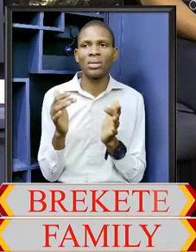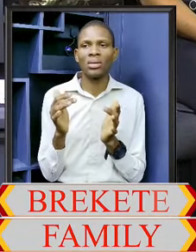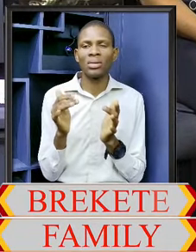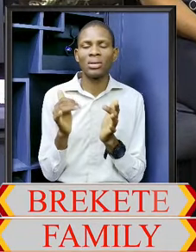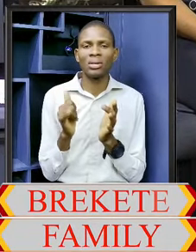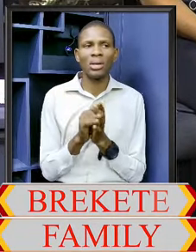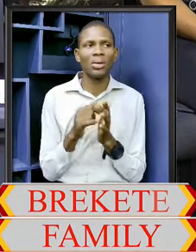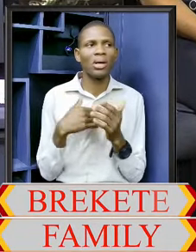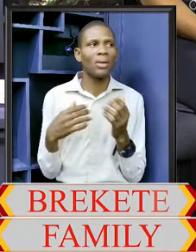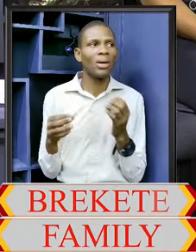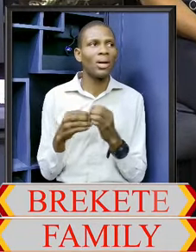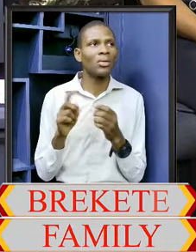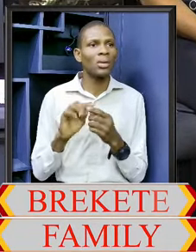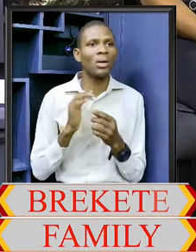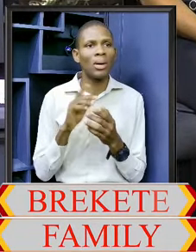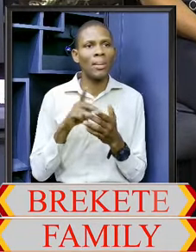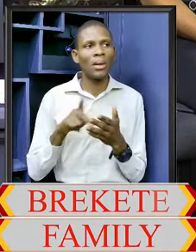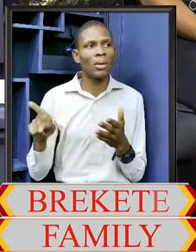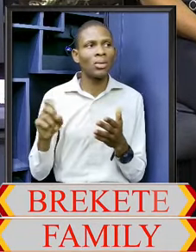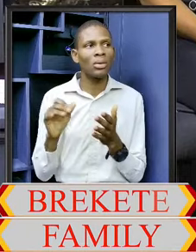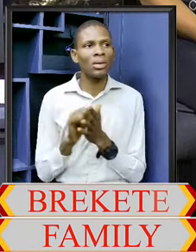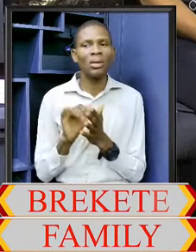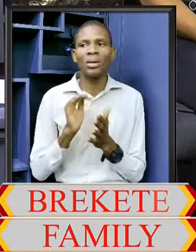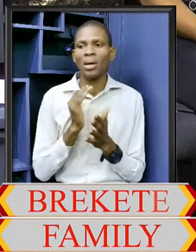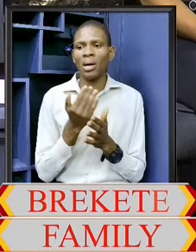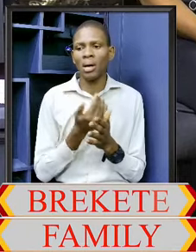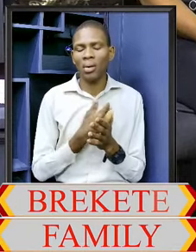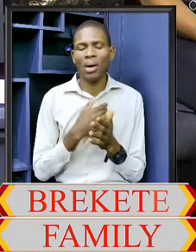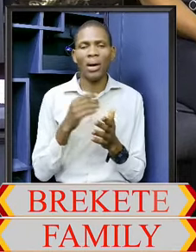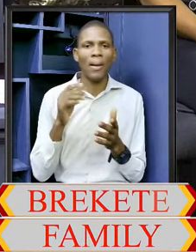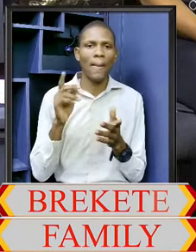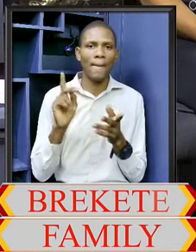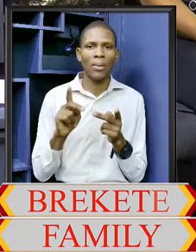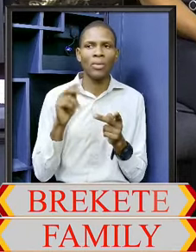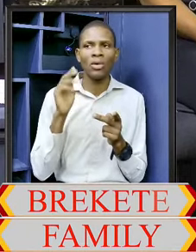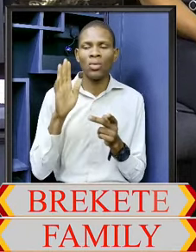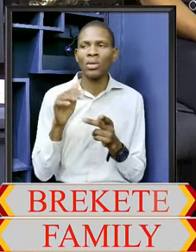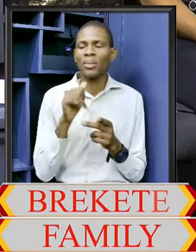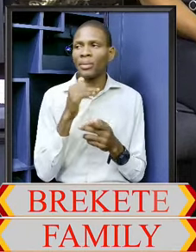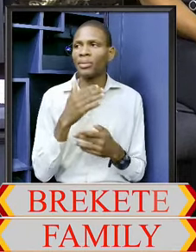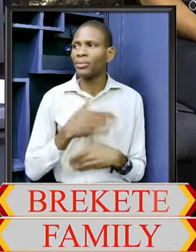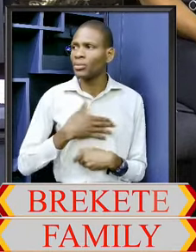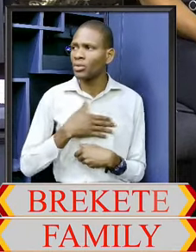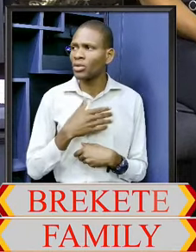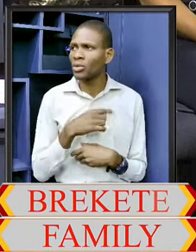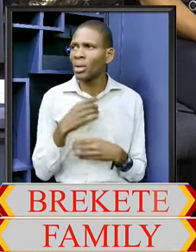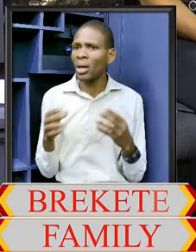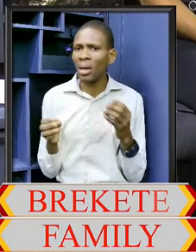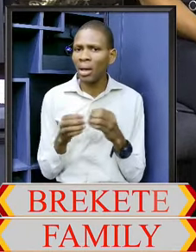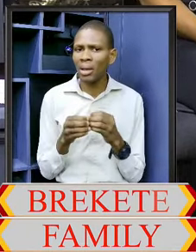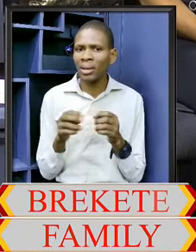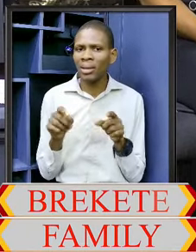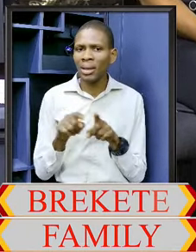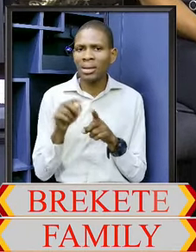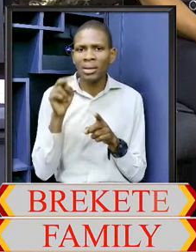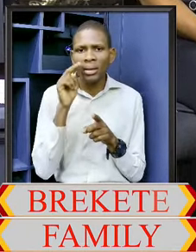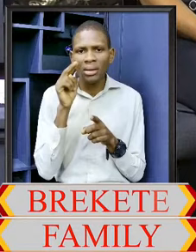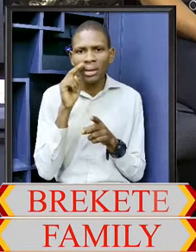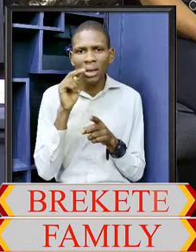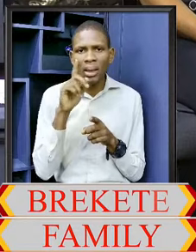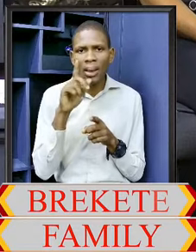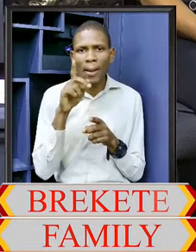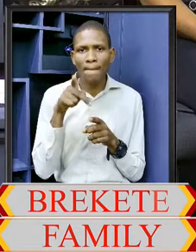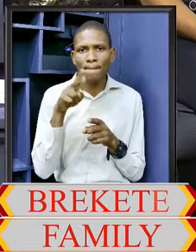for our platform so that our subscribers will get value for their money. We don't add content like Nigeria Premier